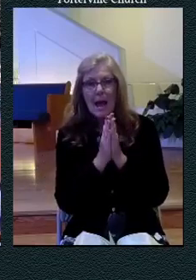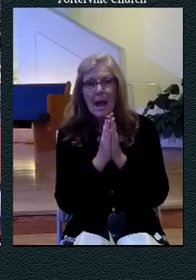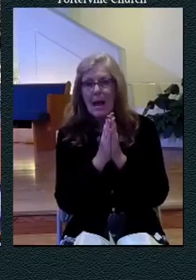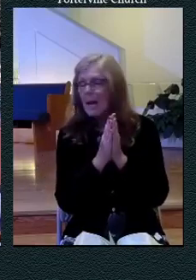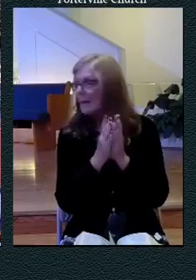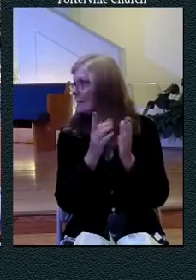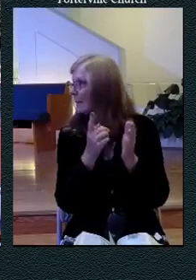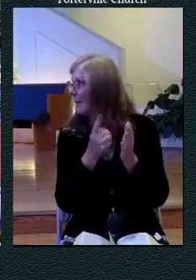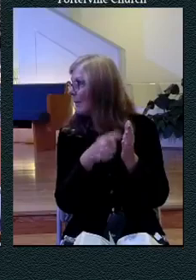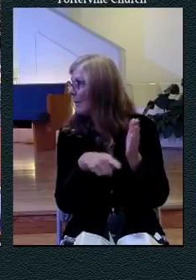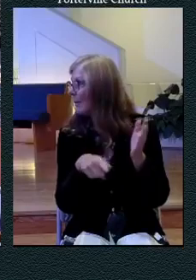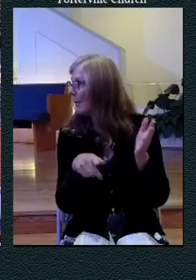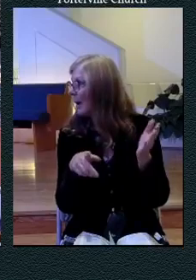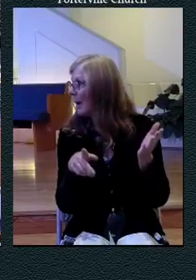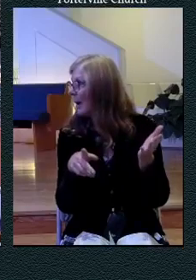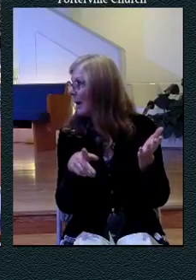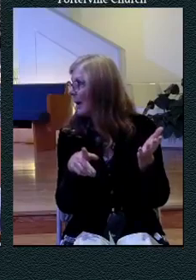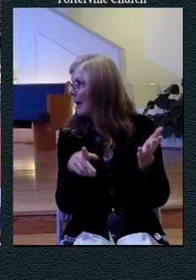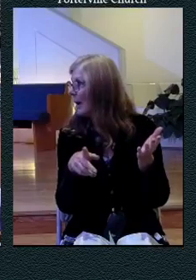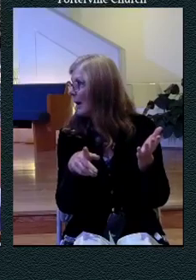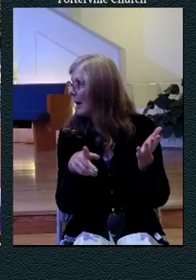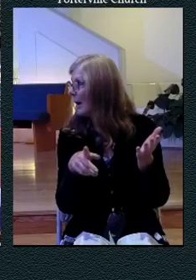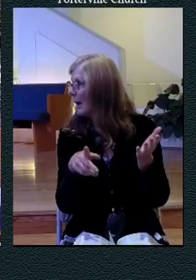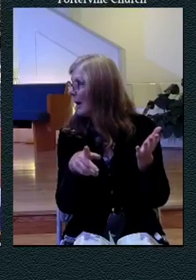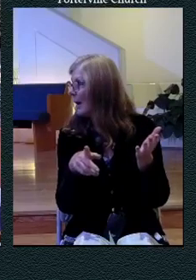Yes, Trip. It was a kid,